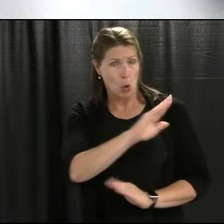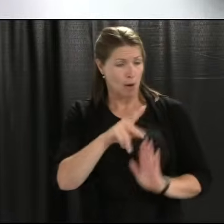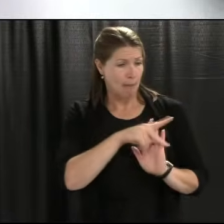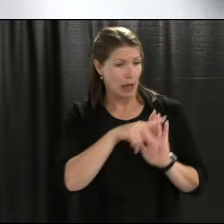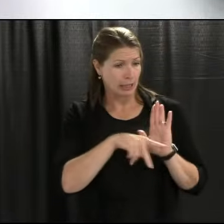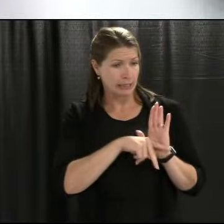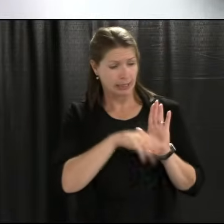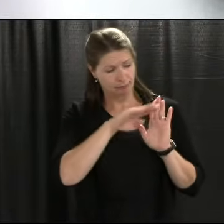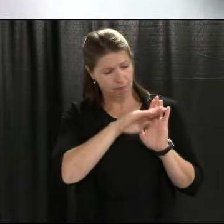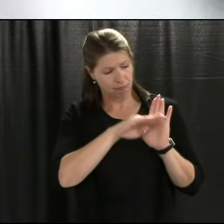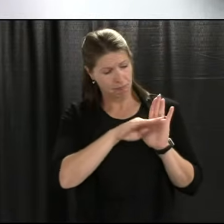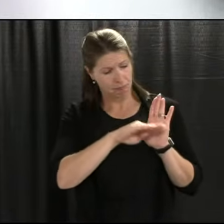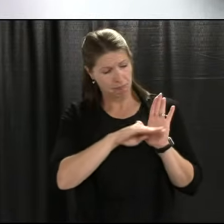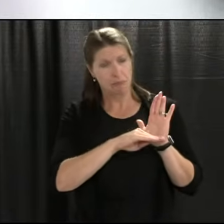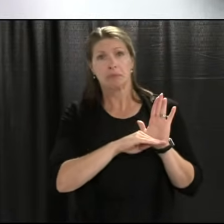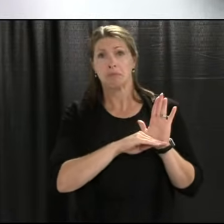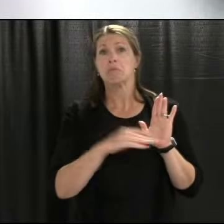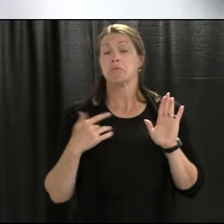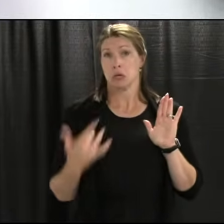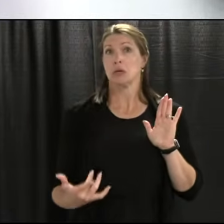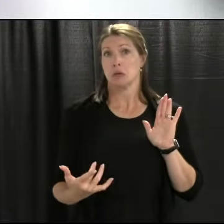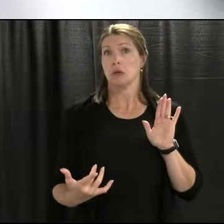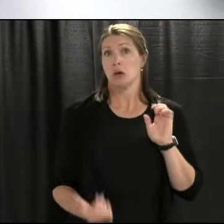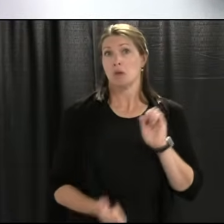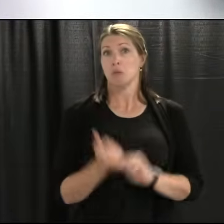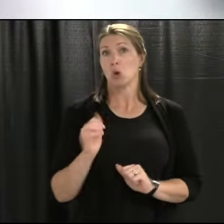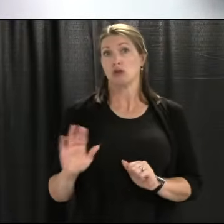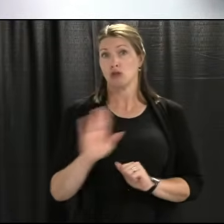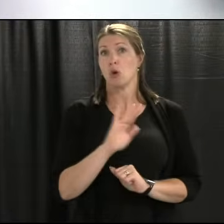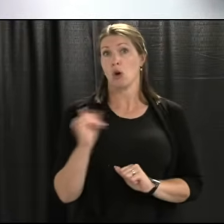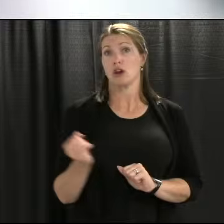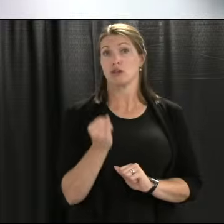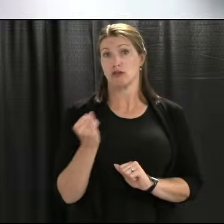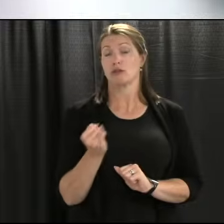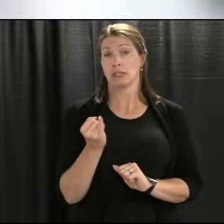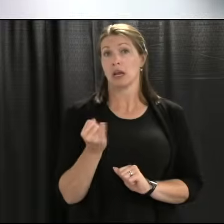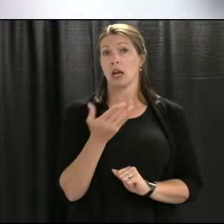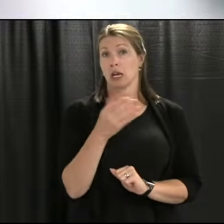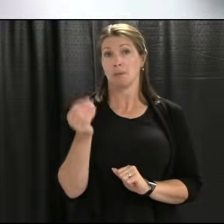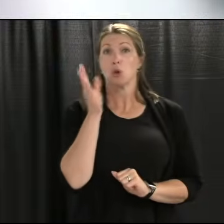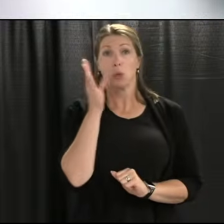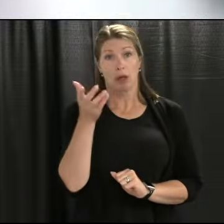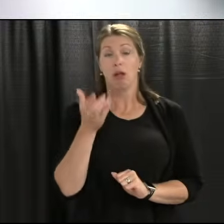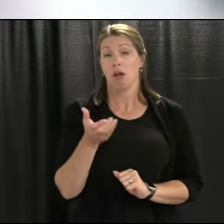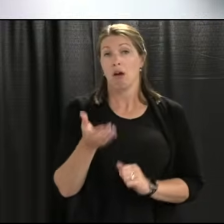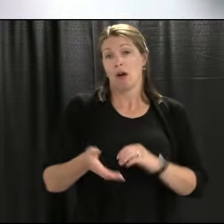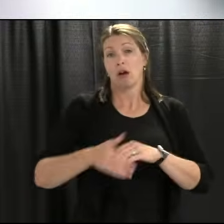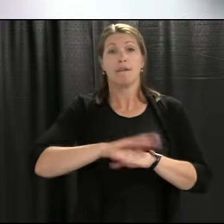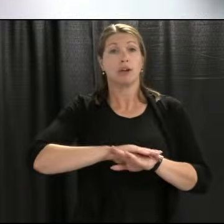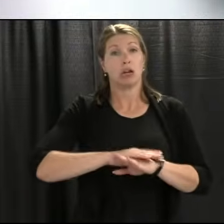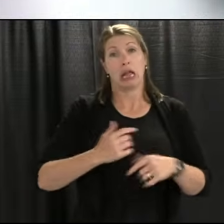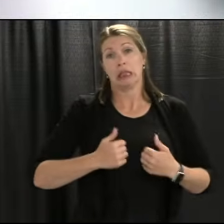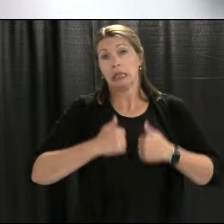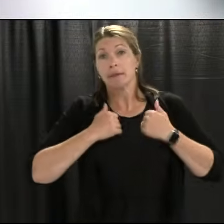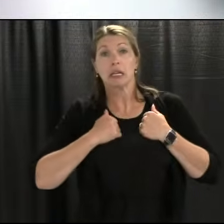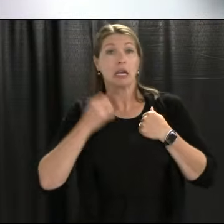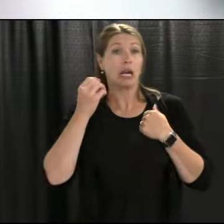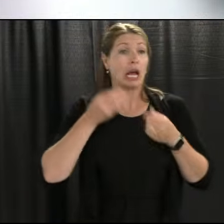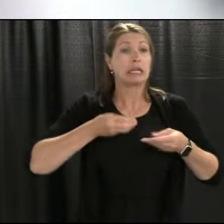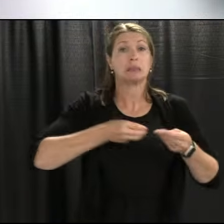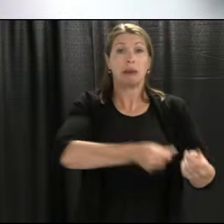home insurance policies actually provide coverage for additional living expenses. So if you have to have a hotel room, if you have to pay